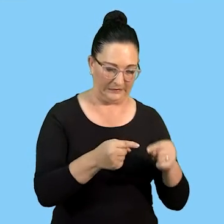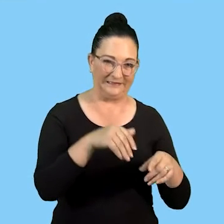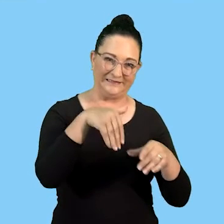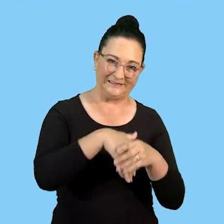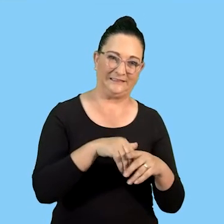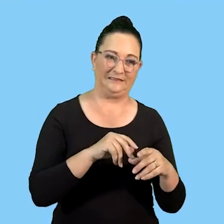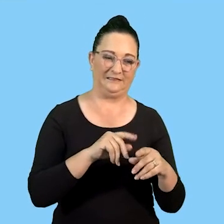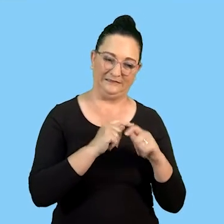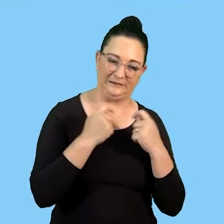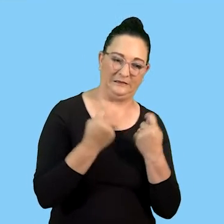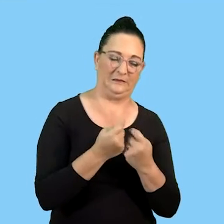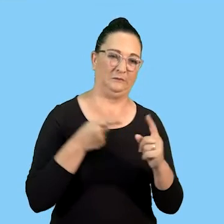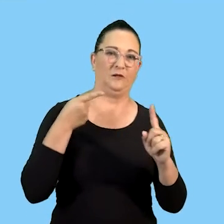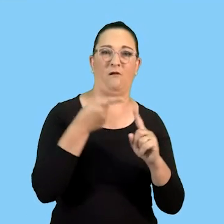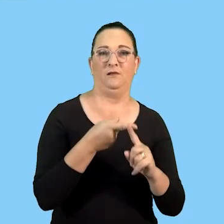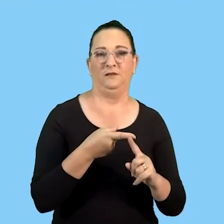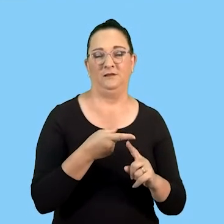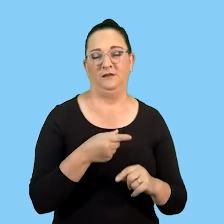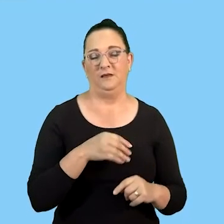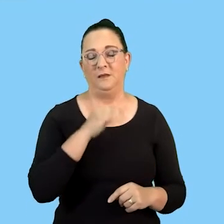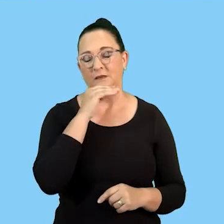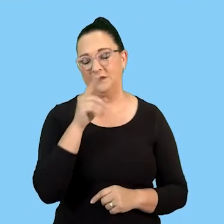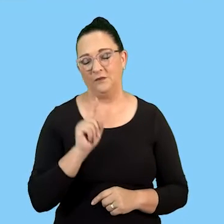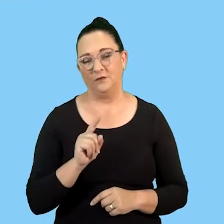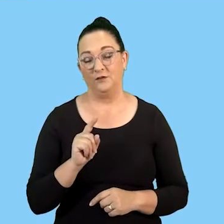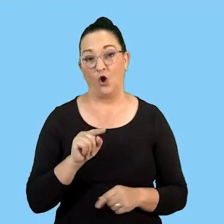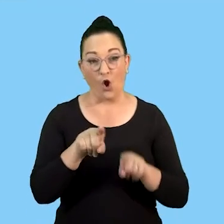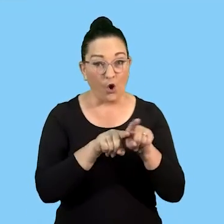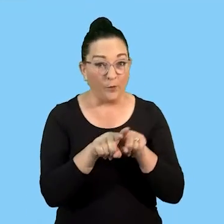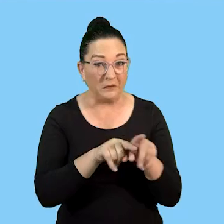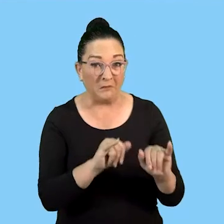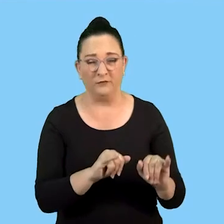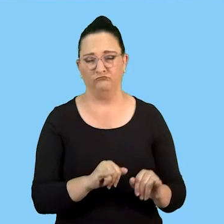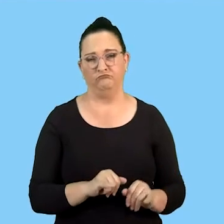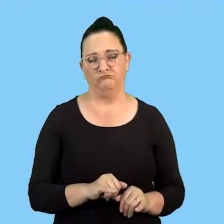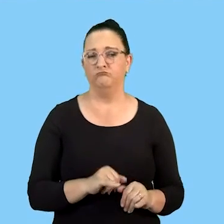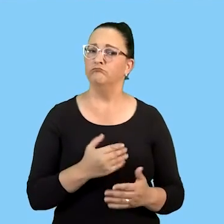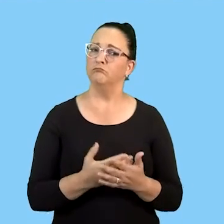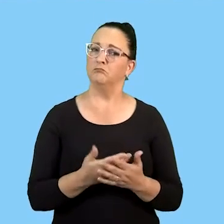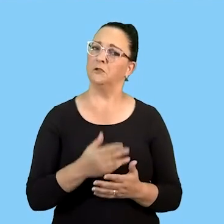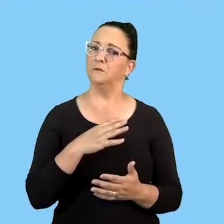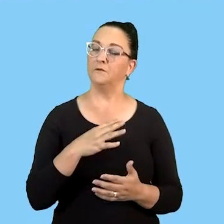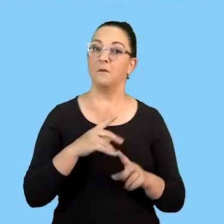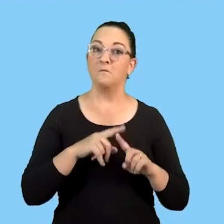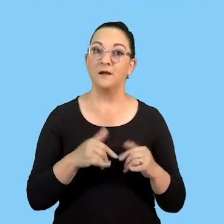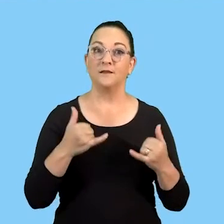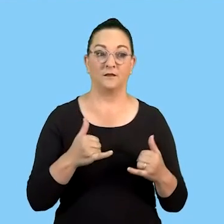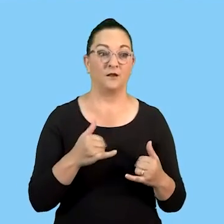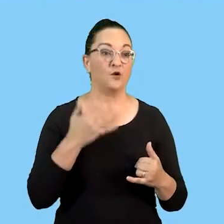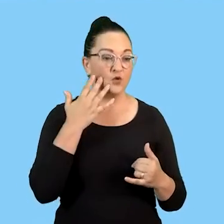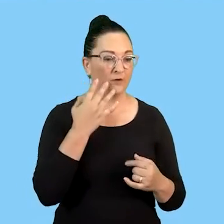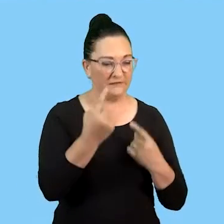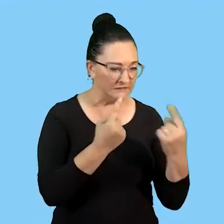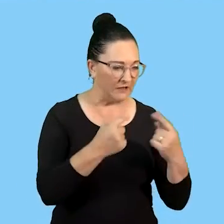lose focus on team targets. What does that mean? Competition is not always bad, but it becomes unhealthy when we are